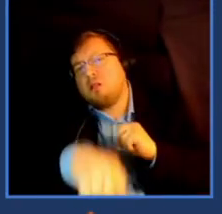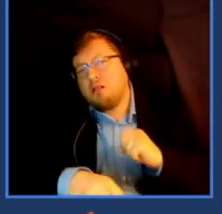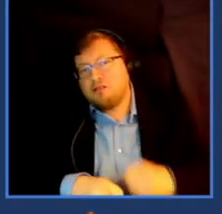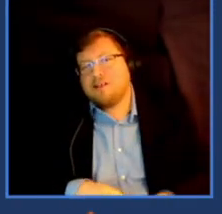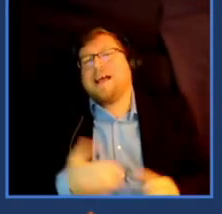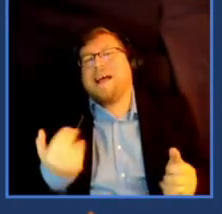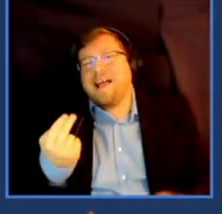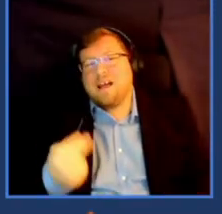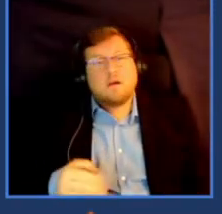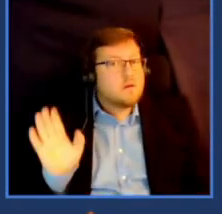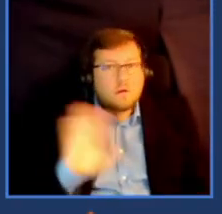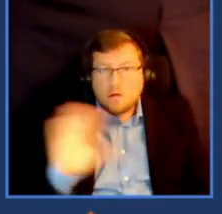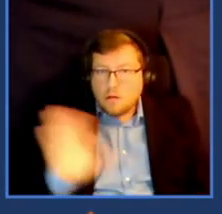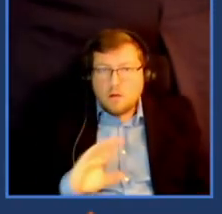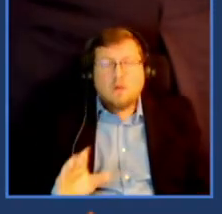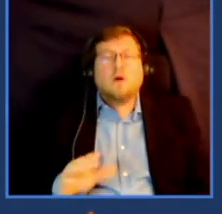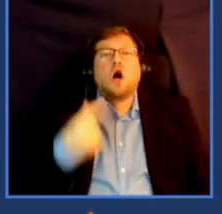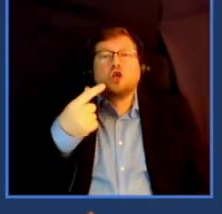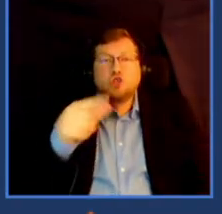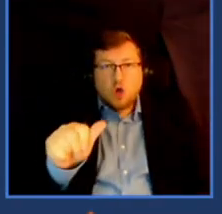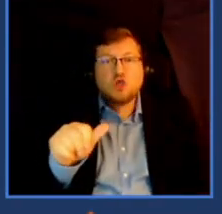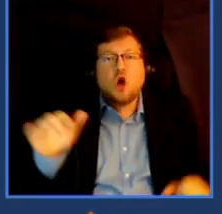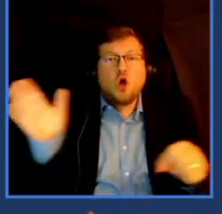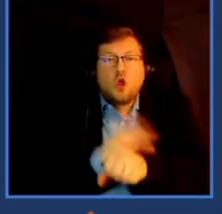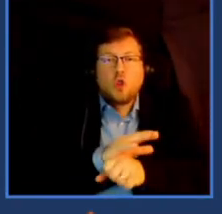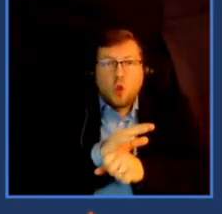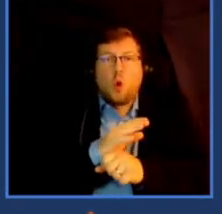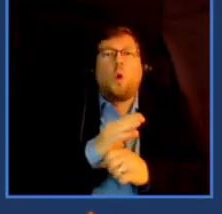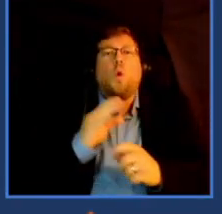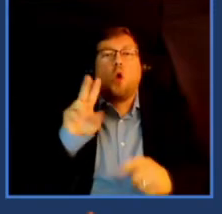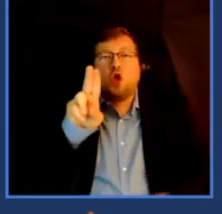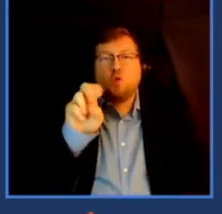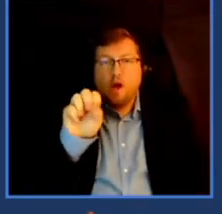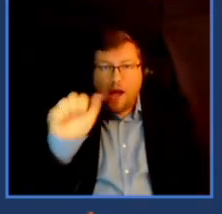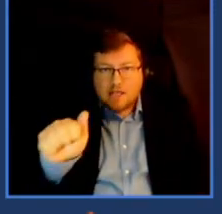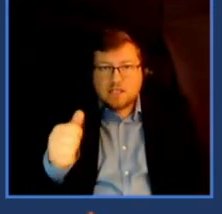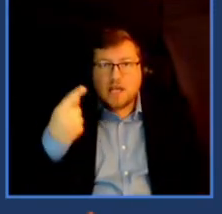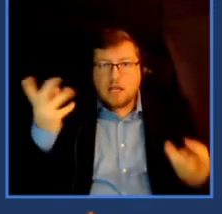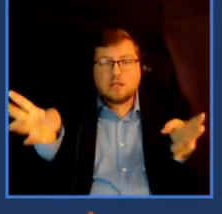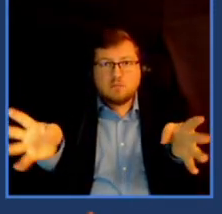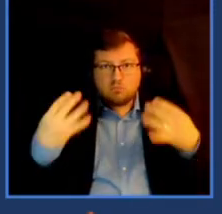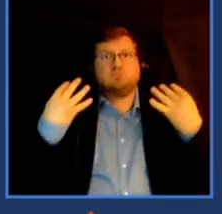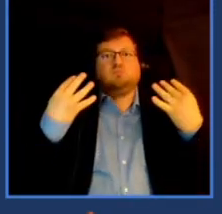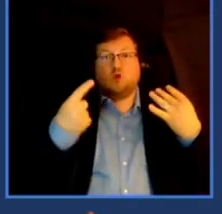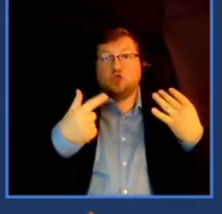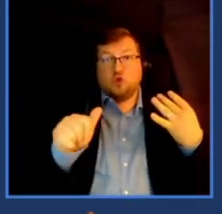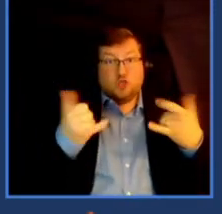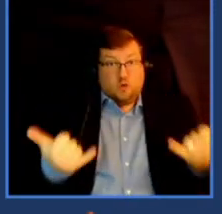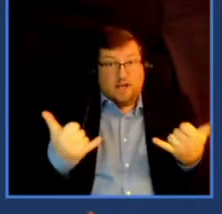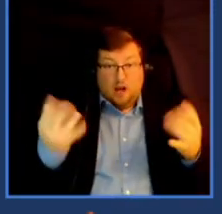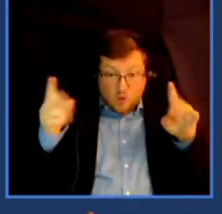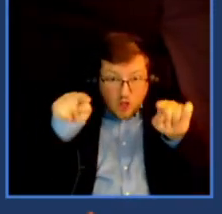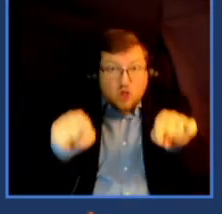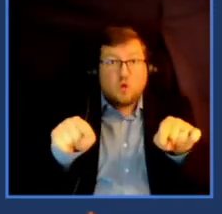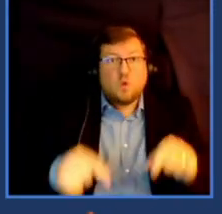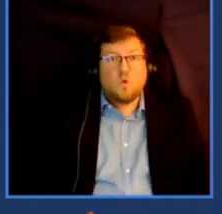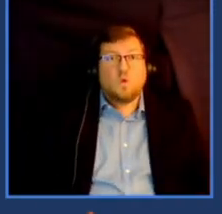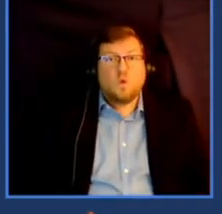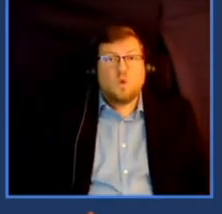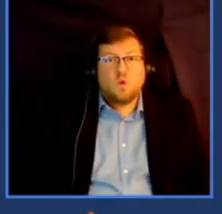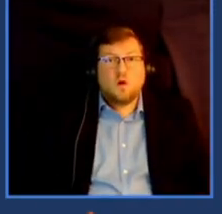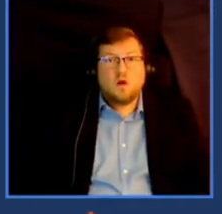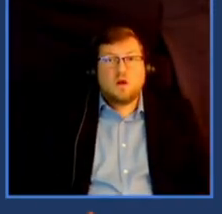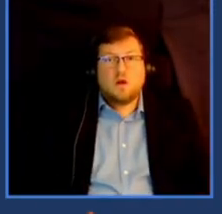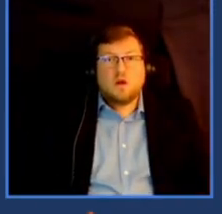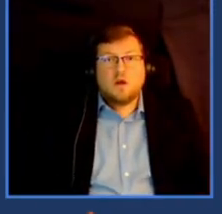whole nation is looking to you to lead us forward. For real. You know it. You cannot turn on any